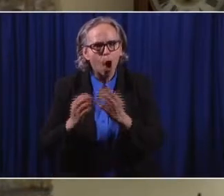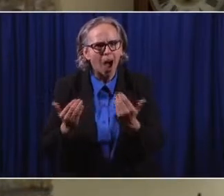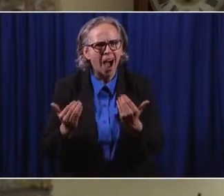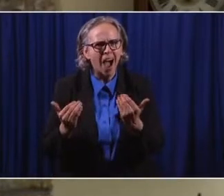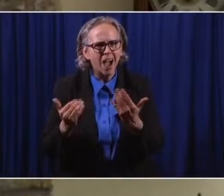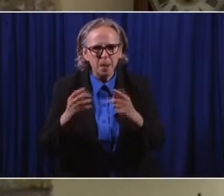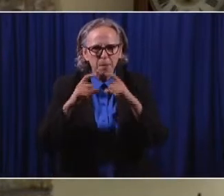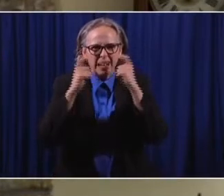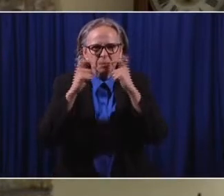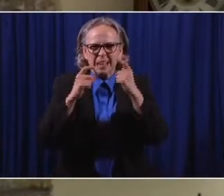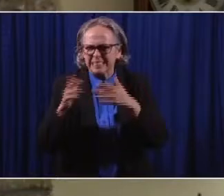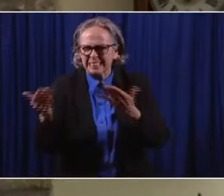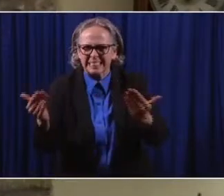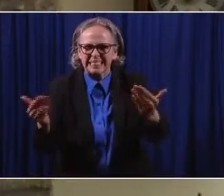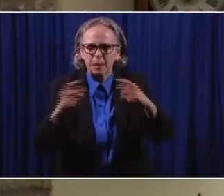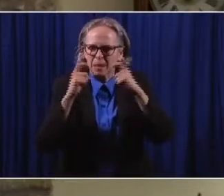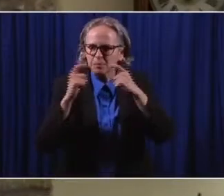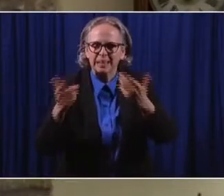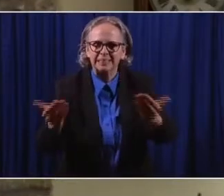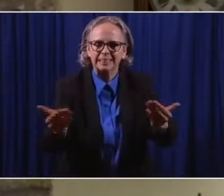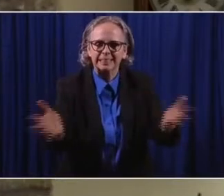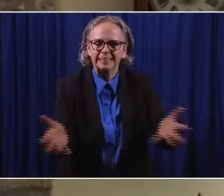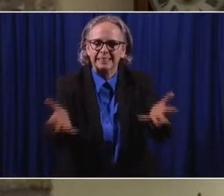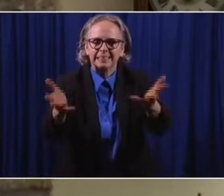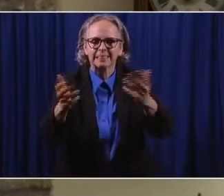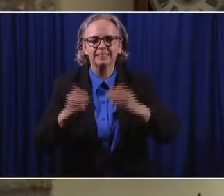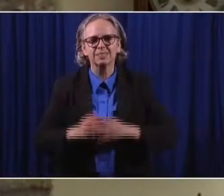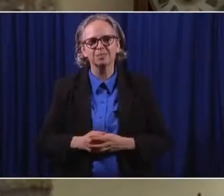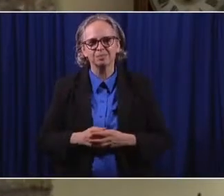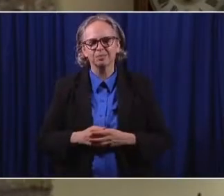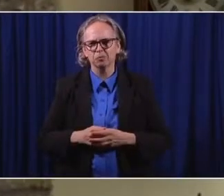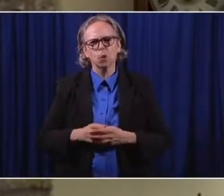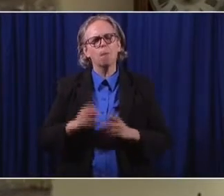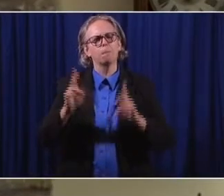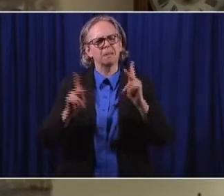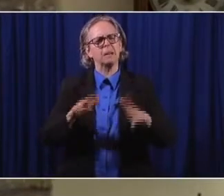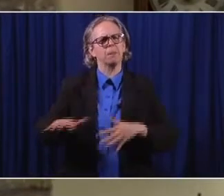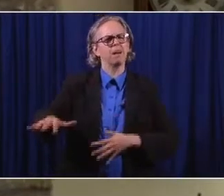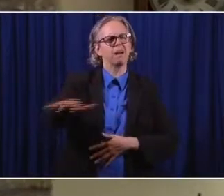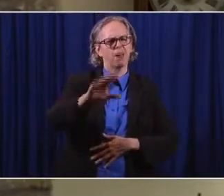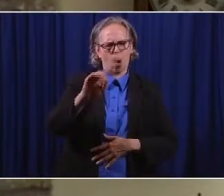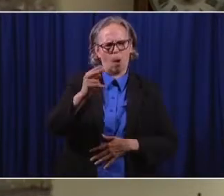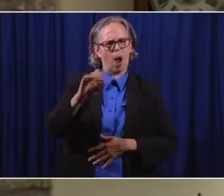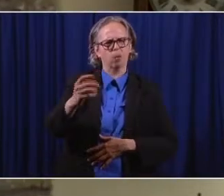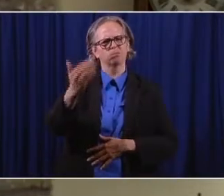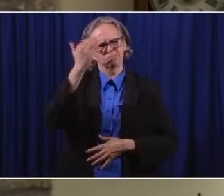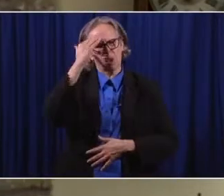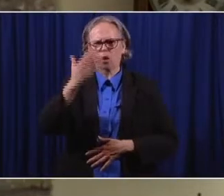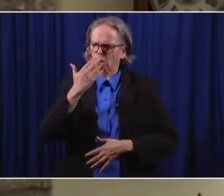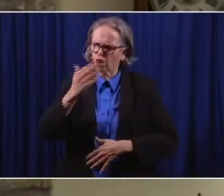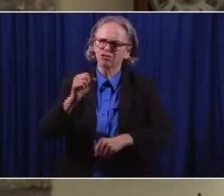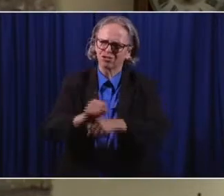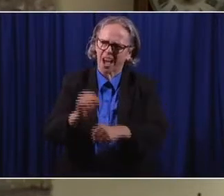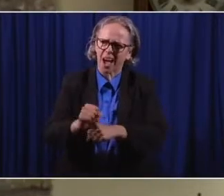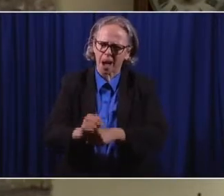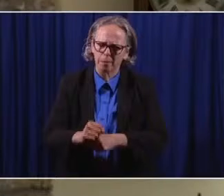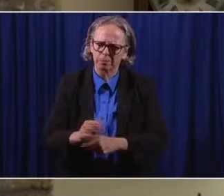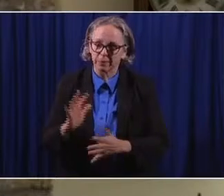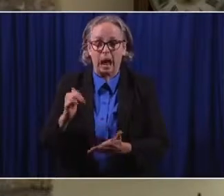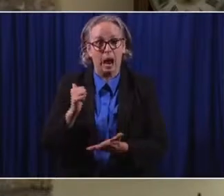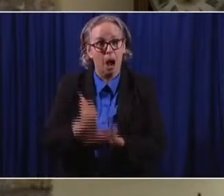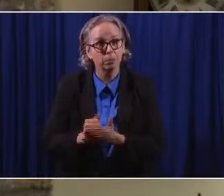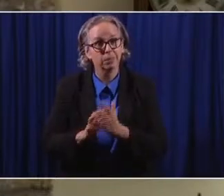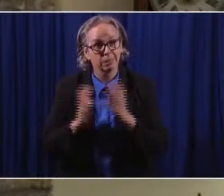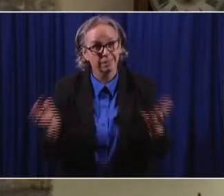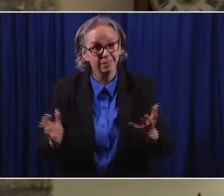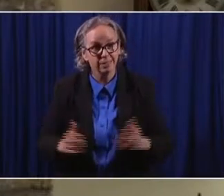look, Ohioans, I think by and large are doing very, very well. And that's made a difference. I mean, this positivity would not be